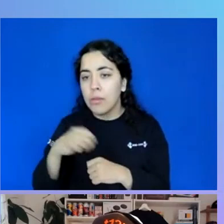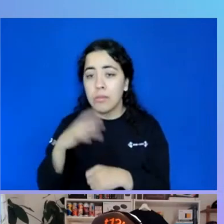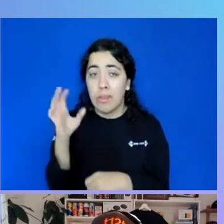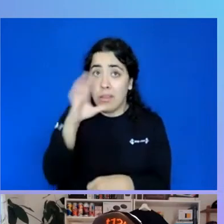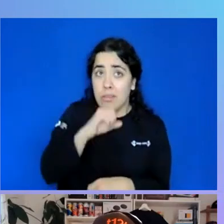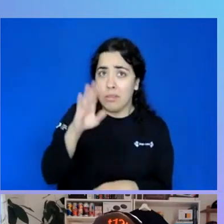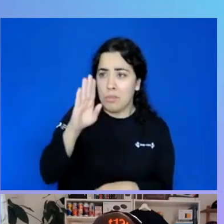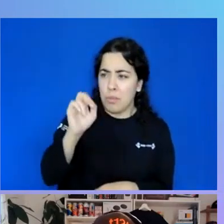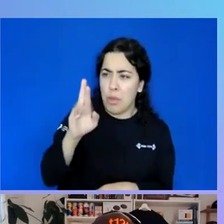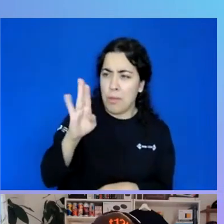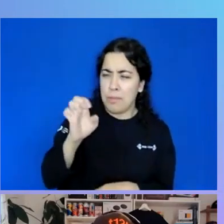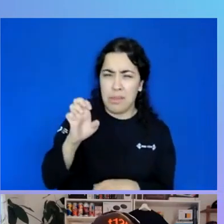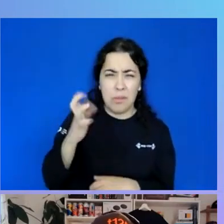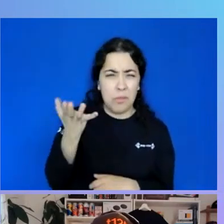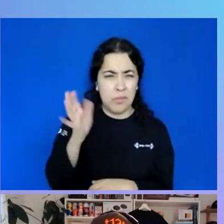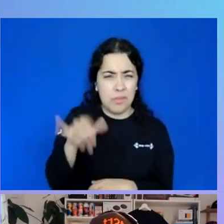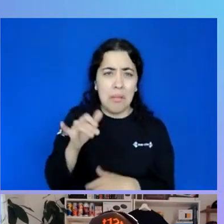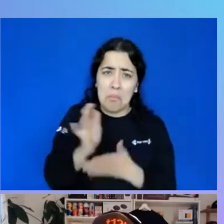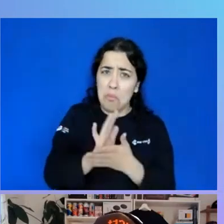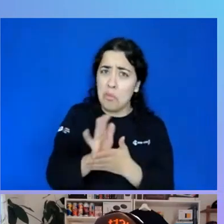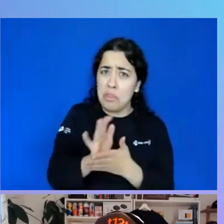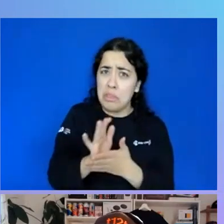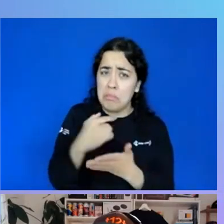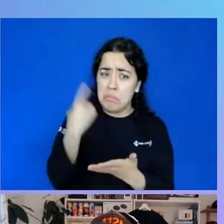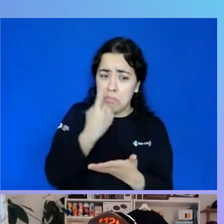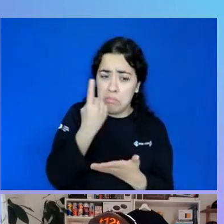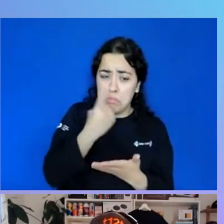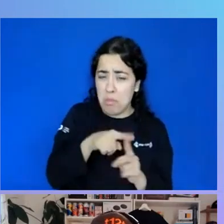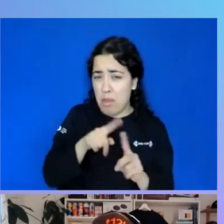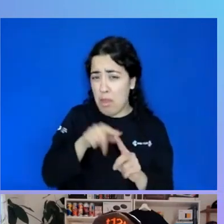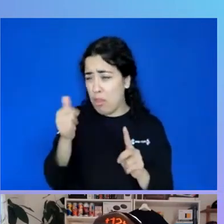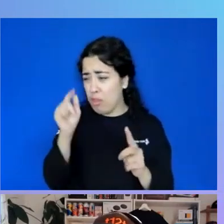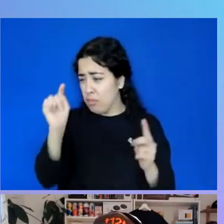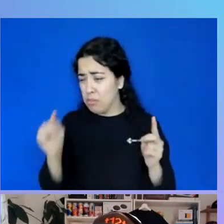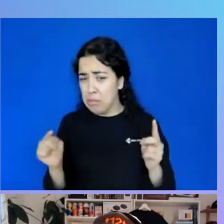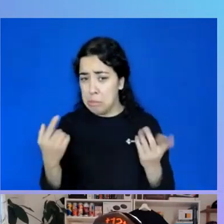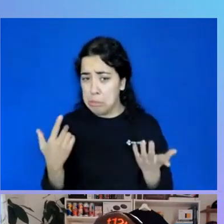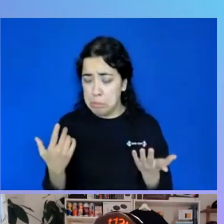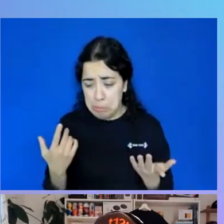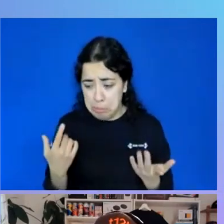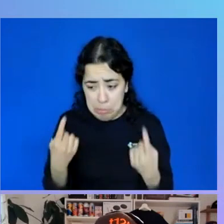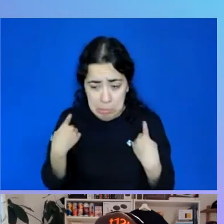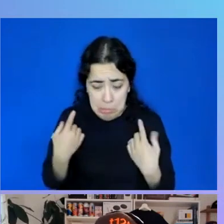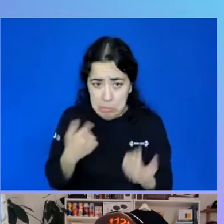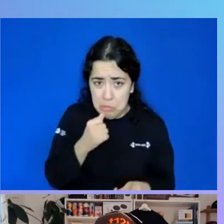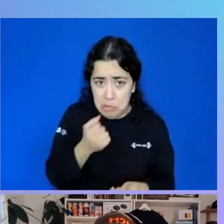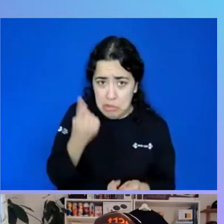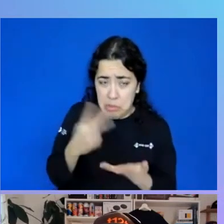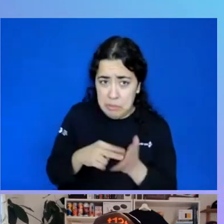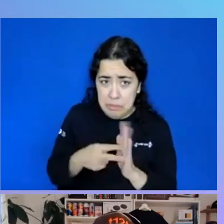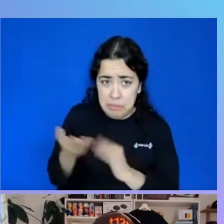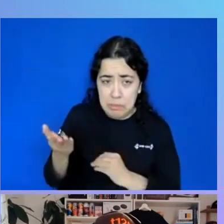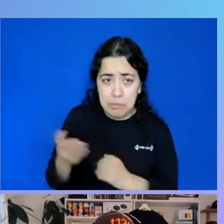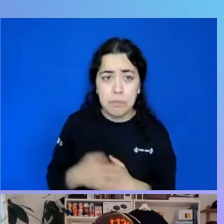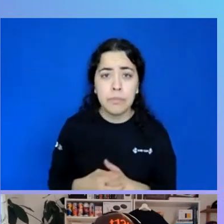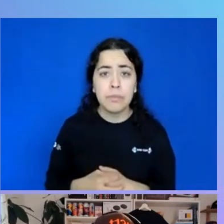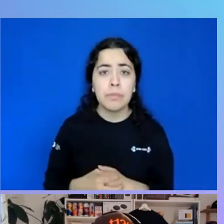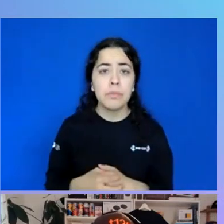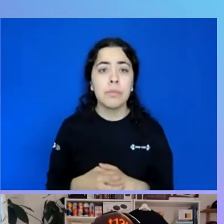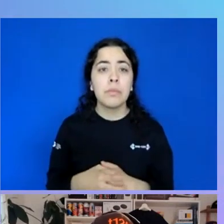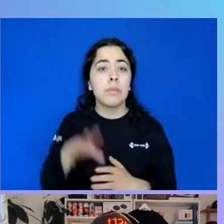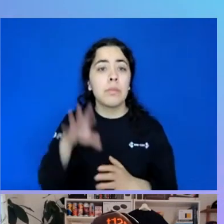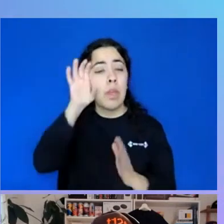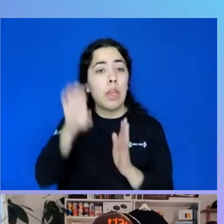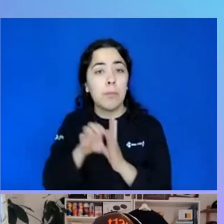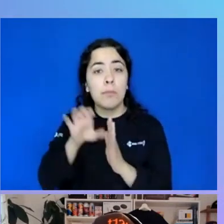Barbie movie, but the other ones, nah, I don't really know what they mean. Loading the images,